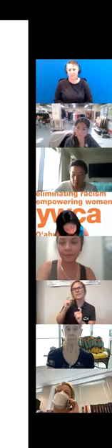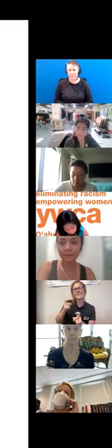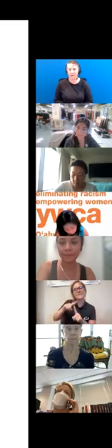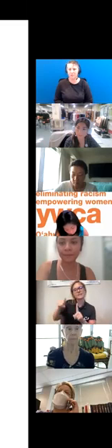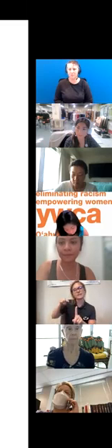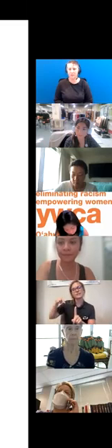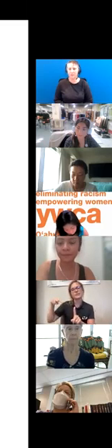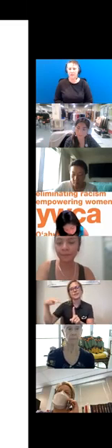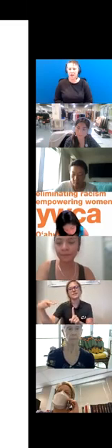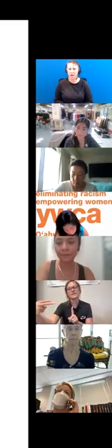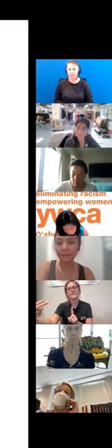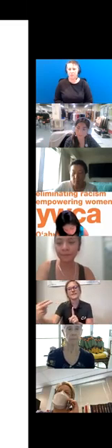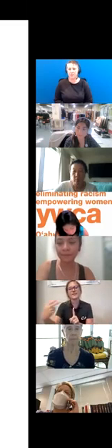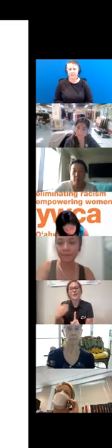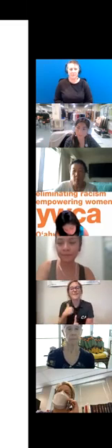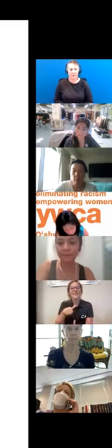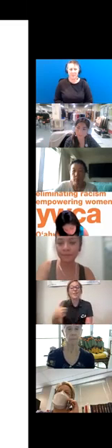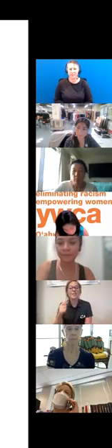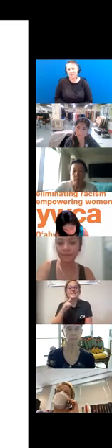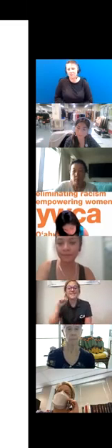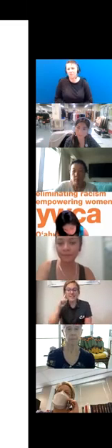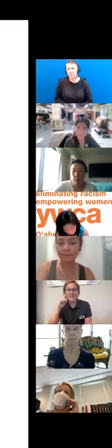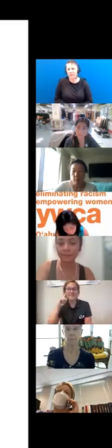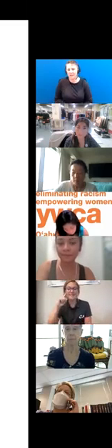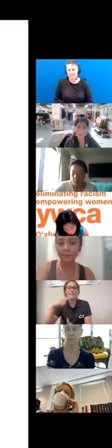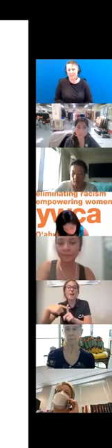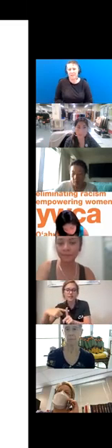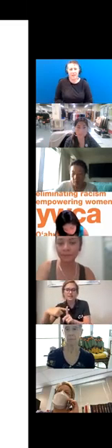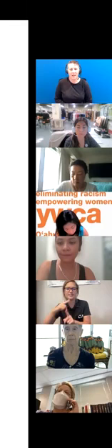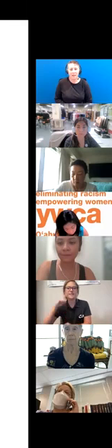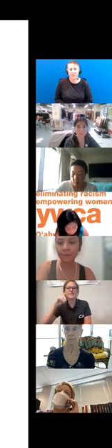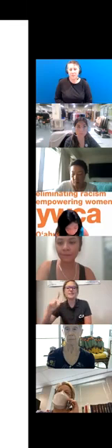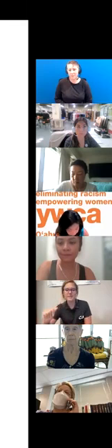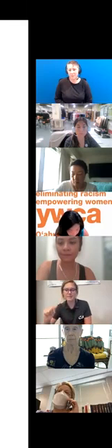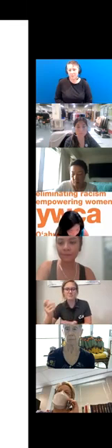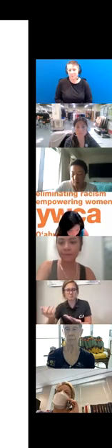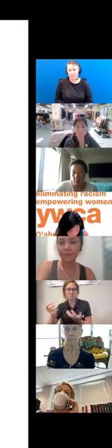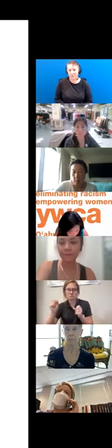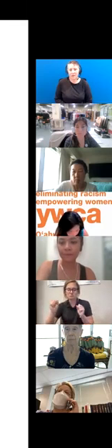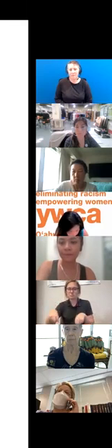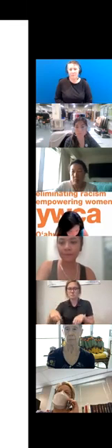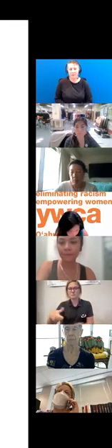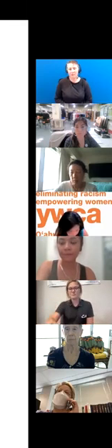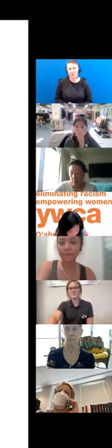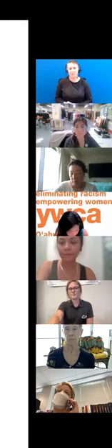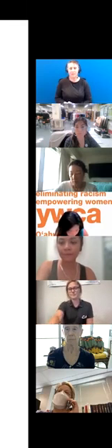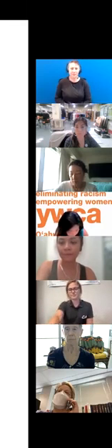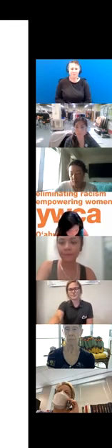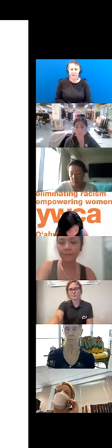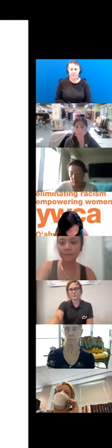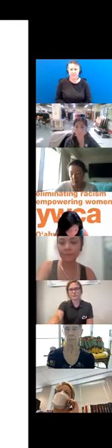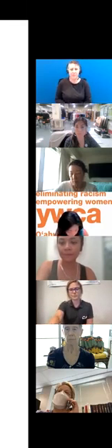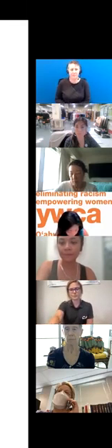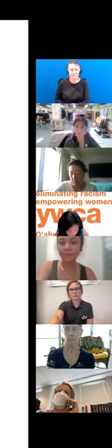label themselves, but I'm just trying to explain that there are different perspectives, and other deaf people, they might call themselves